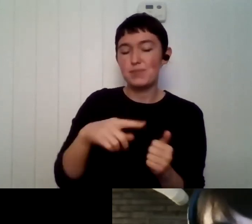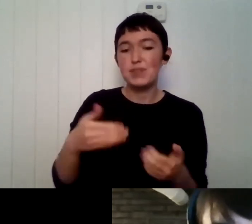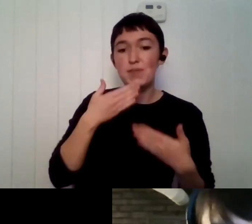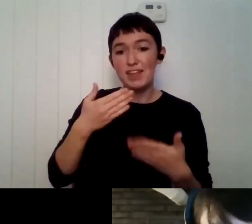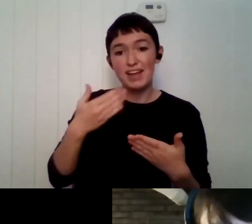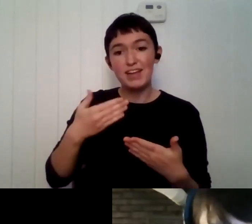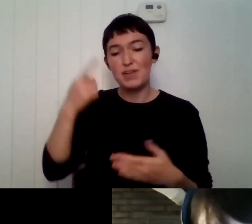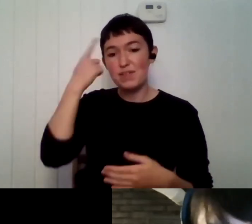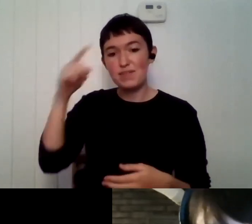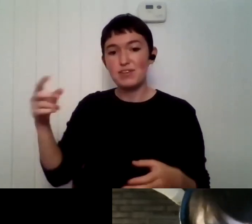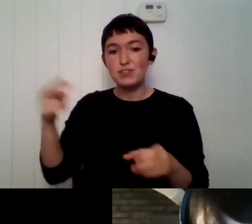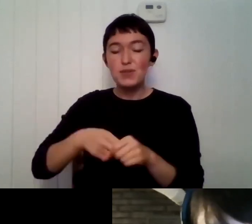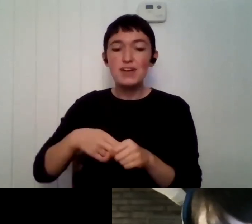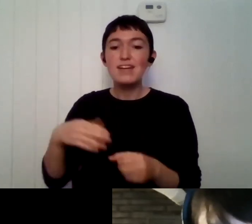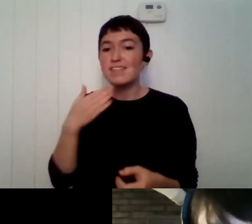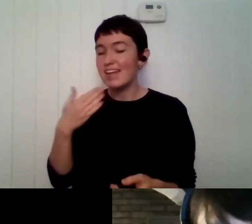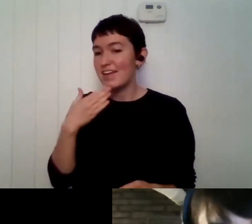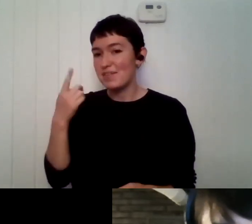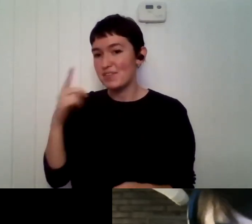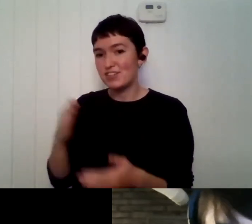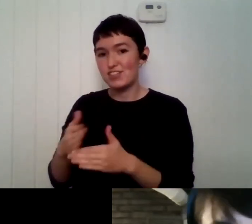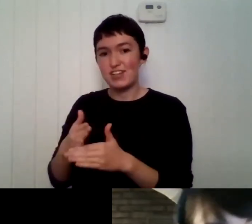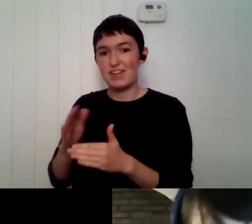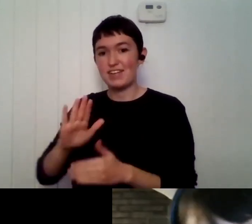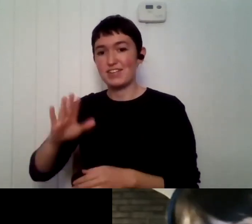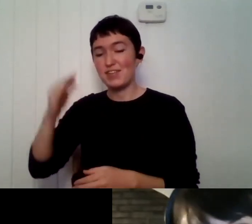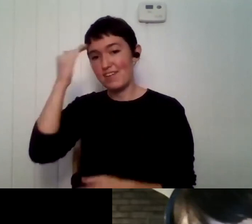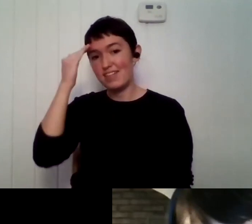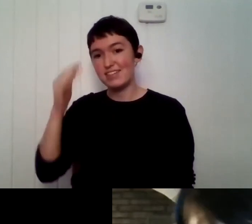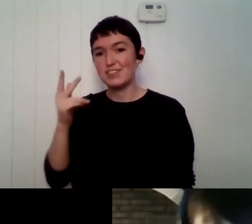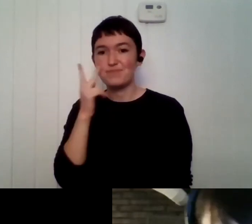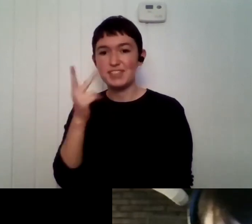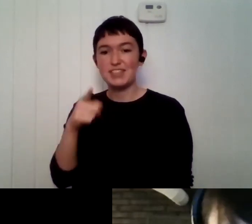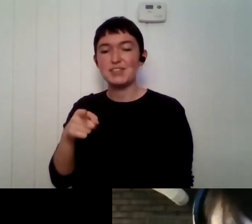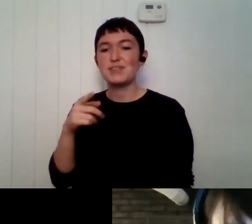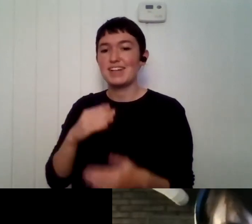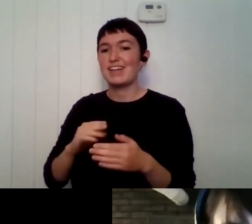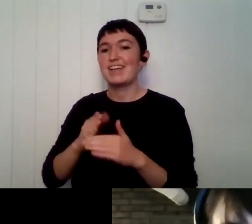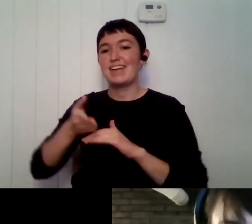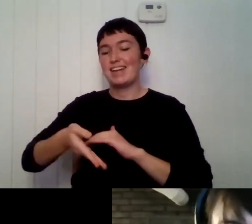Thank you for sharing your knowledge with us. This was really awesome. We'll see you again next time. Bye.